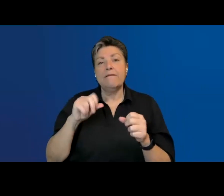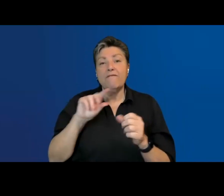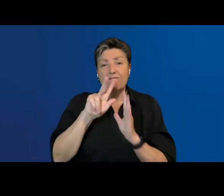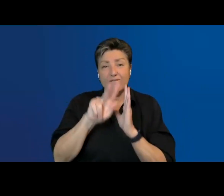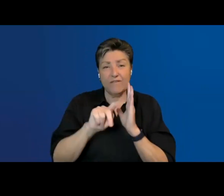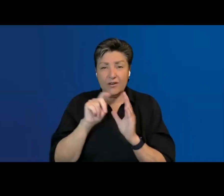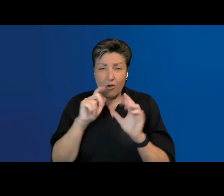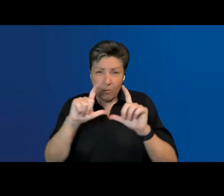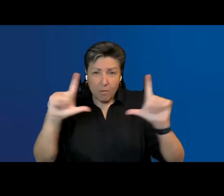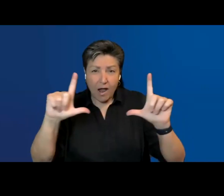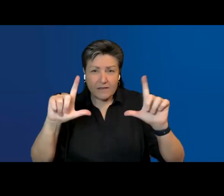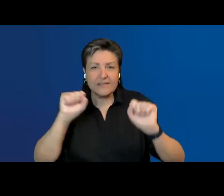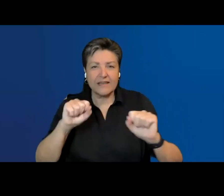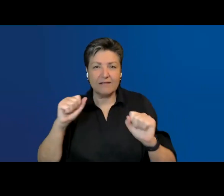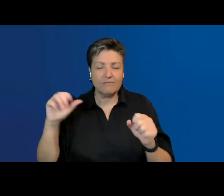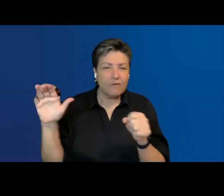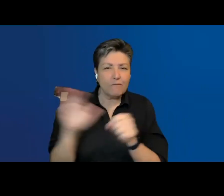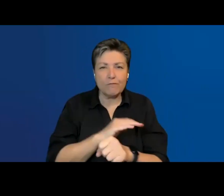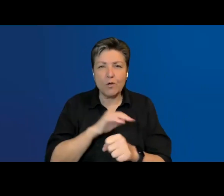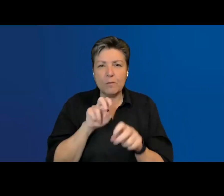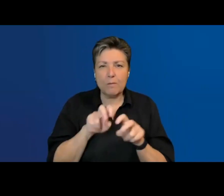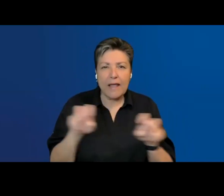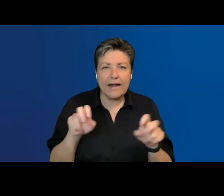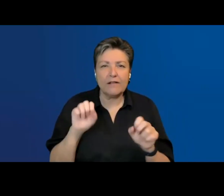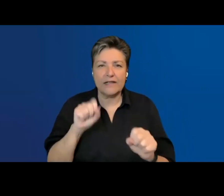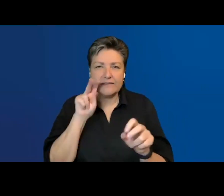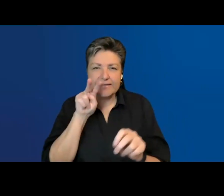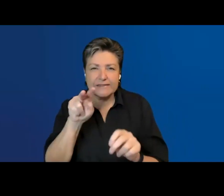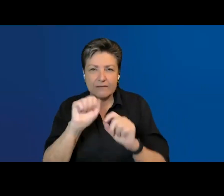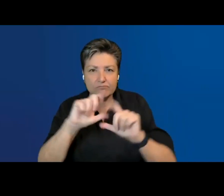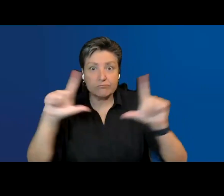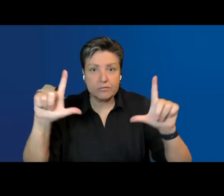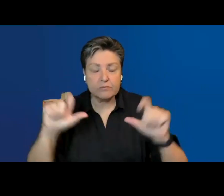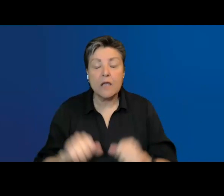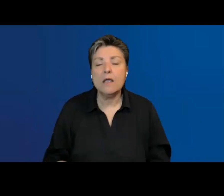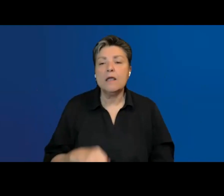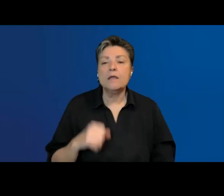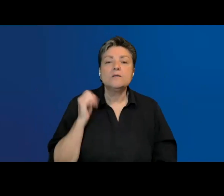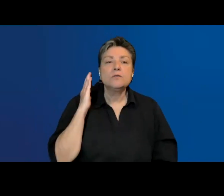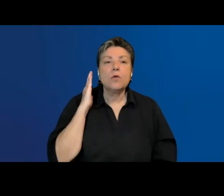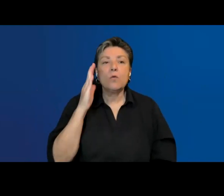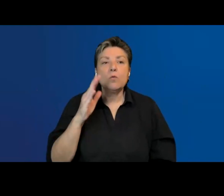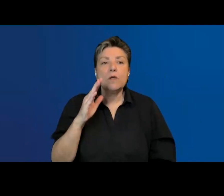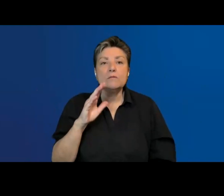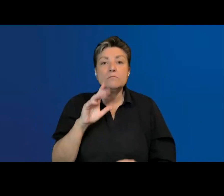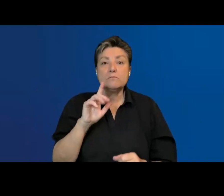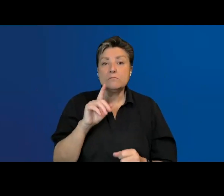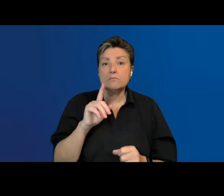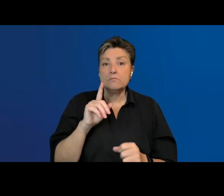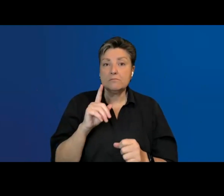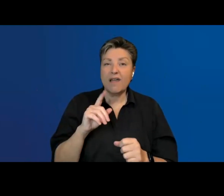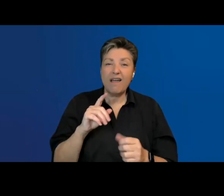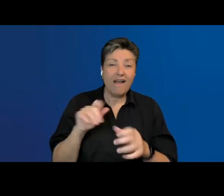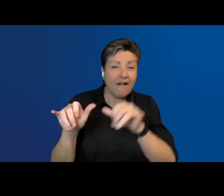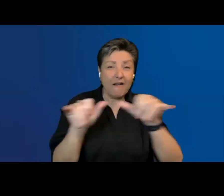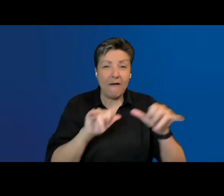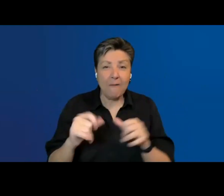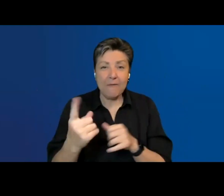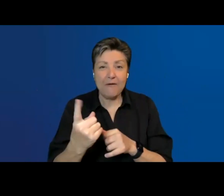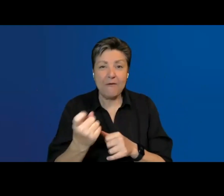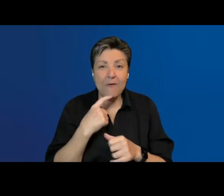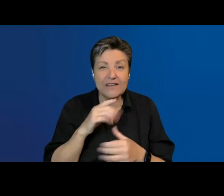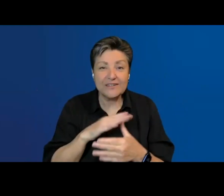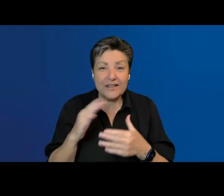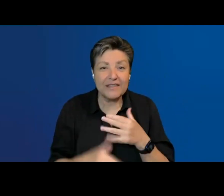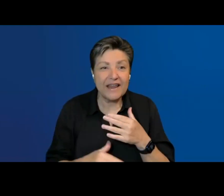taking questions from you during the second half of the panel. And to preemptively answer the most commonly asked question that I get on the back end of these, yes,